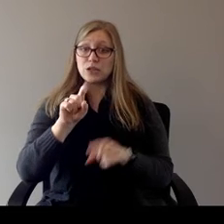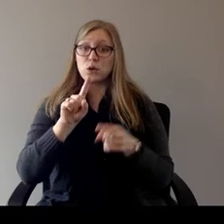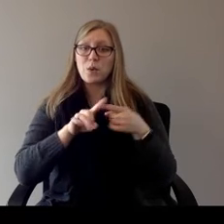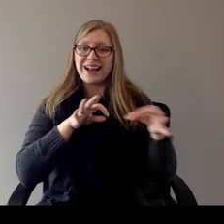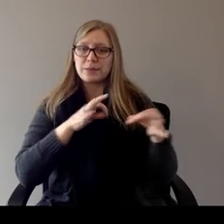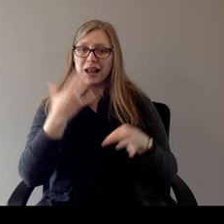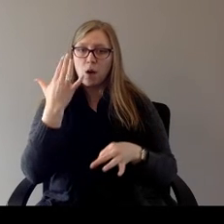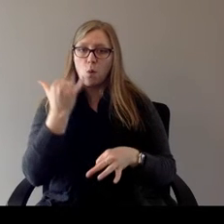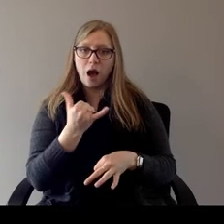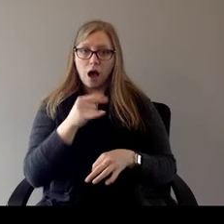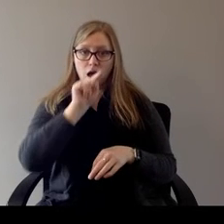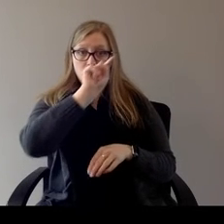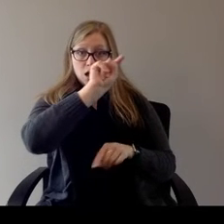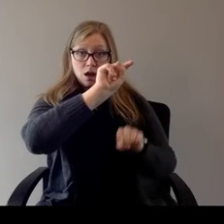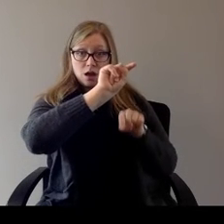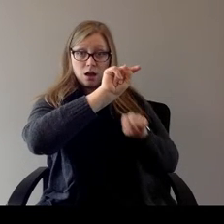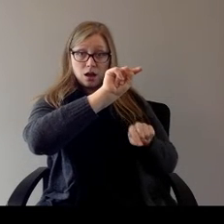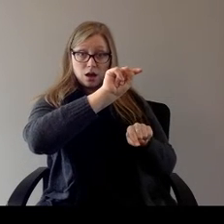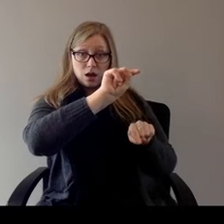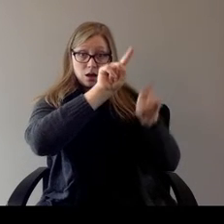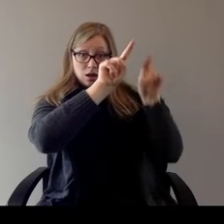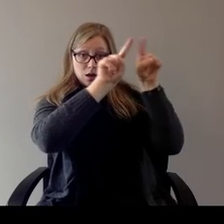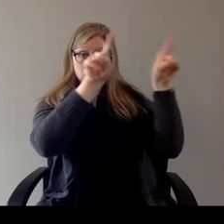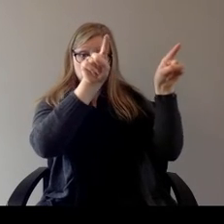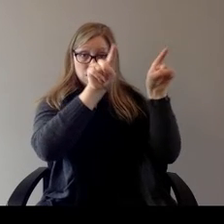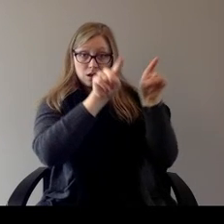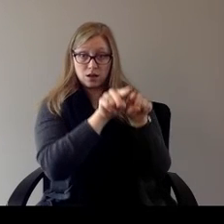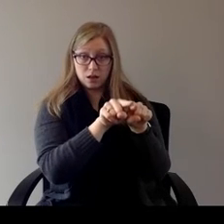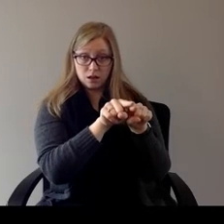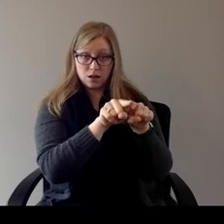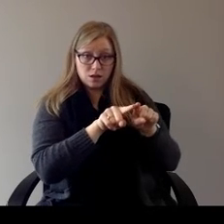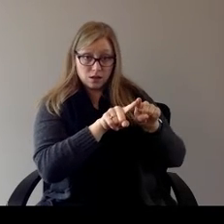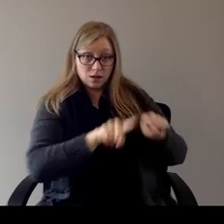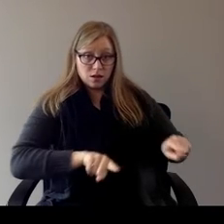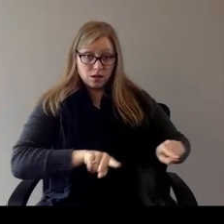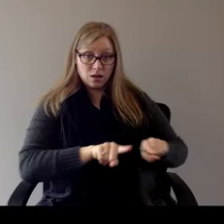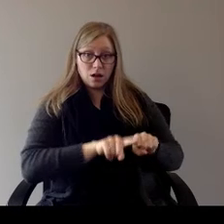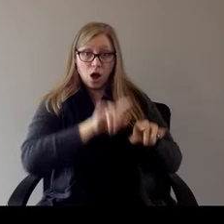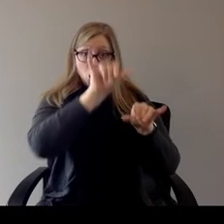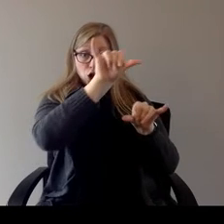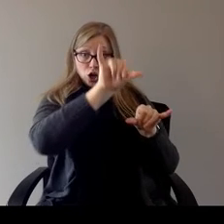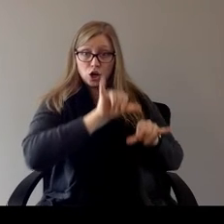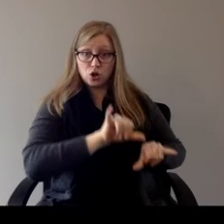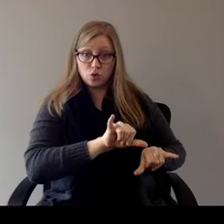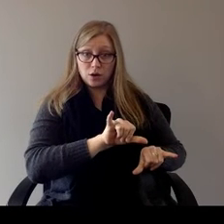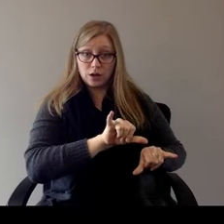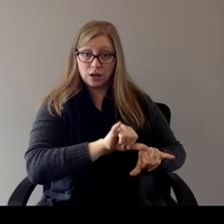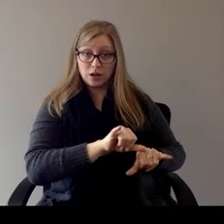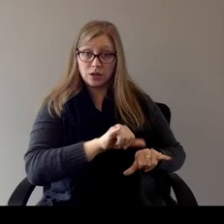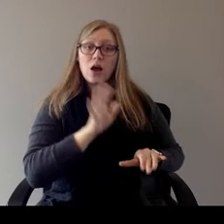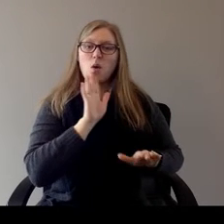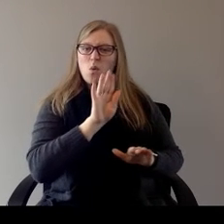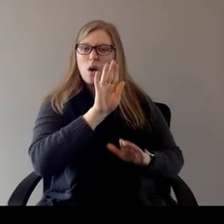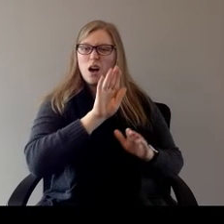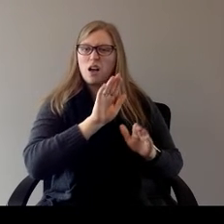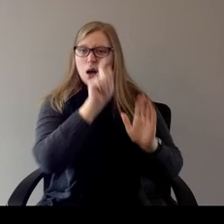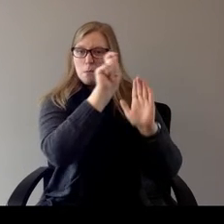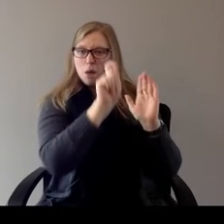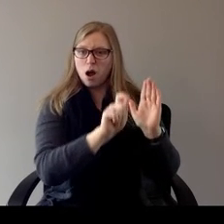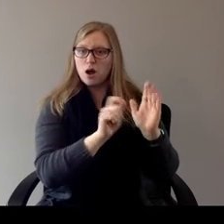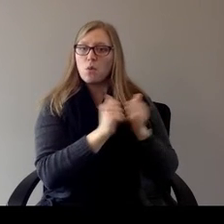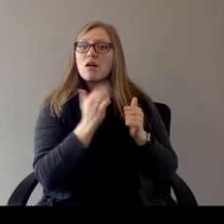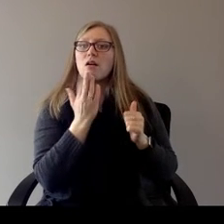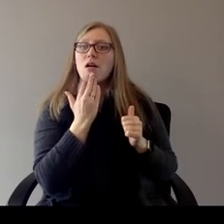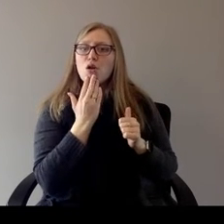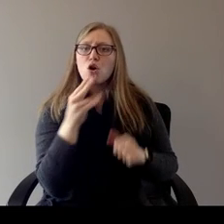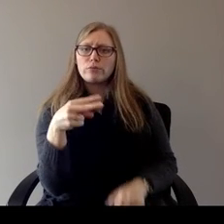congruent. And so I'm going to mark the sides that are congruent with some colors. So here I have YZ, and